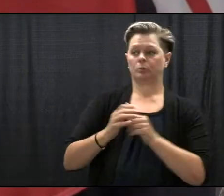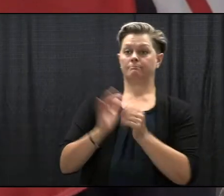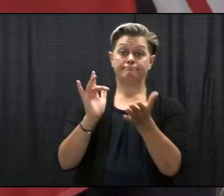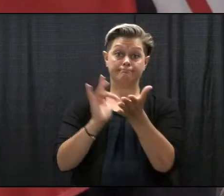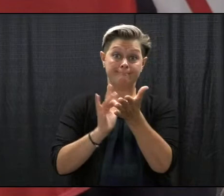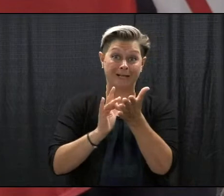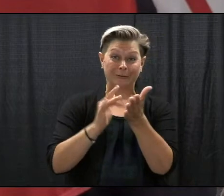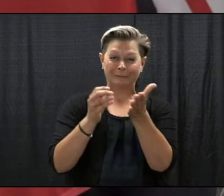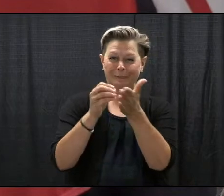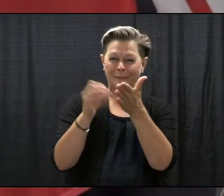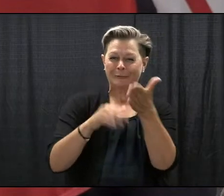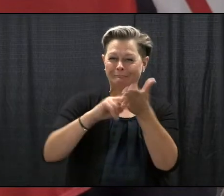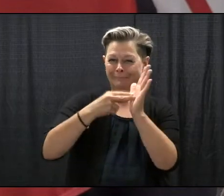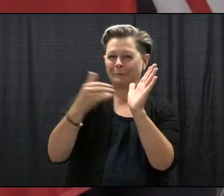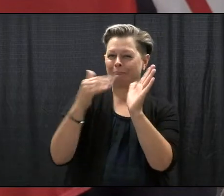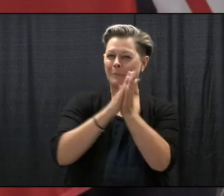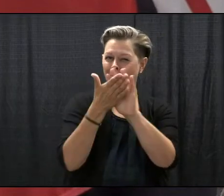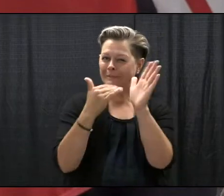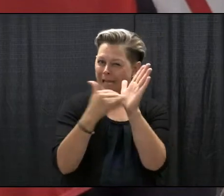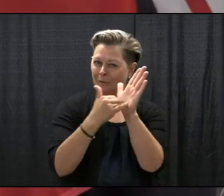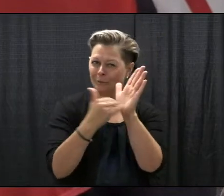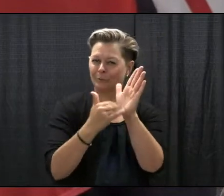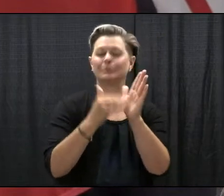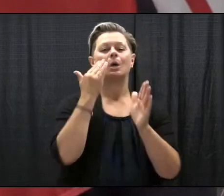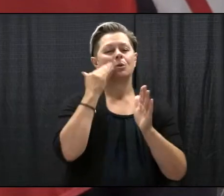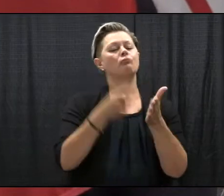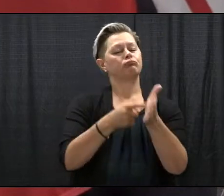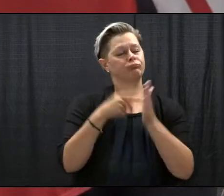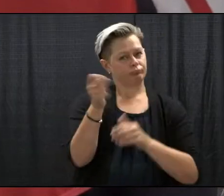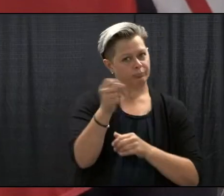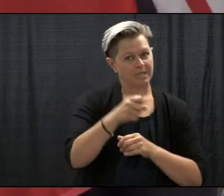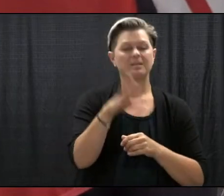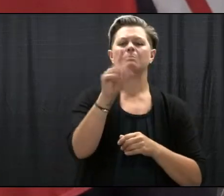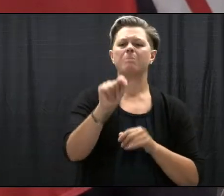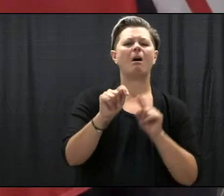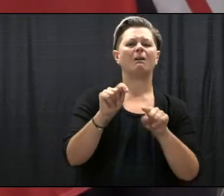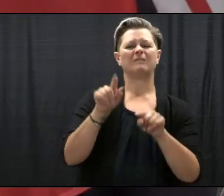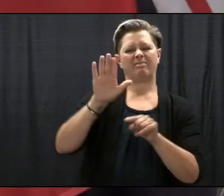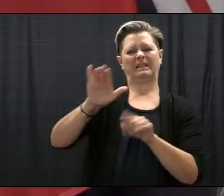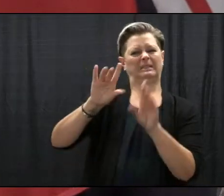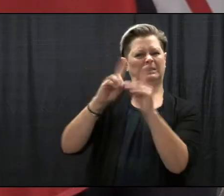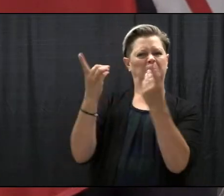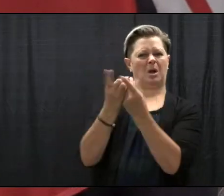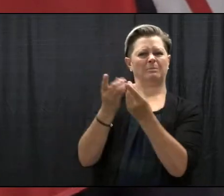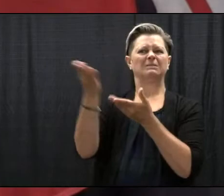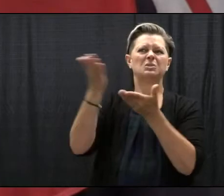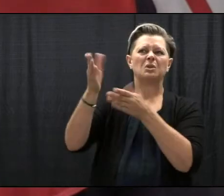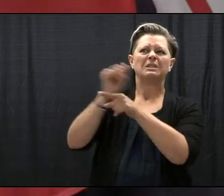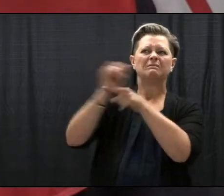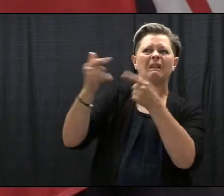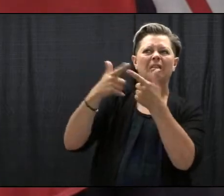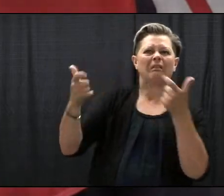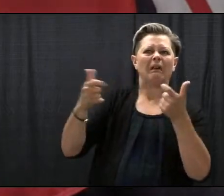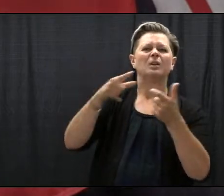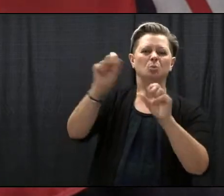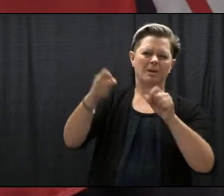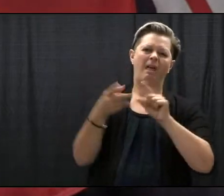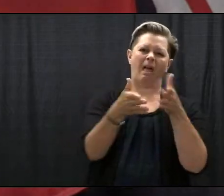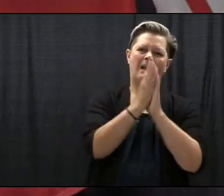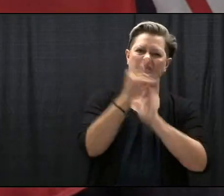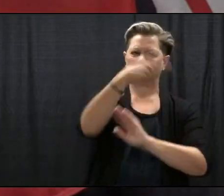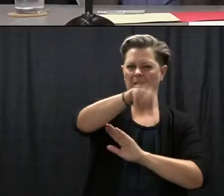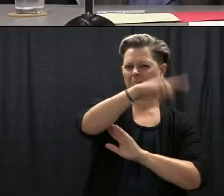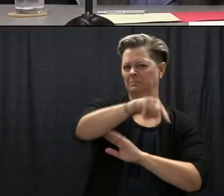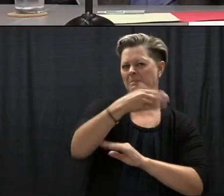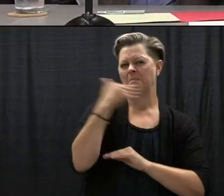to private business. I think Minister Stoodley's department may be the best people to advise you on service industries. Okay, thank